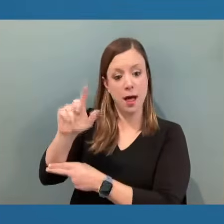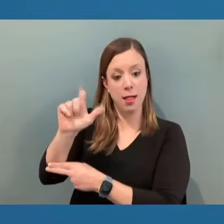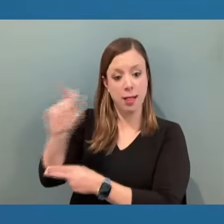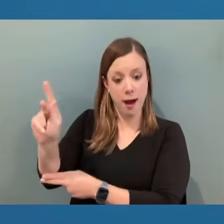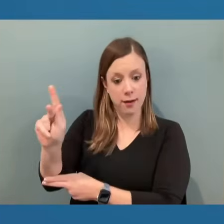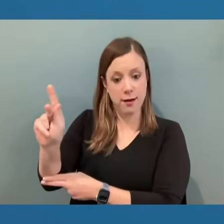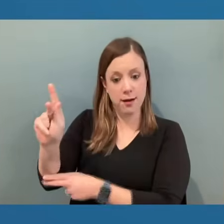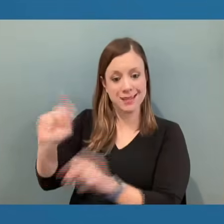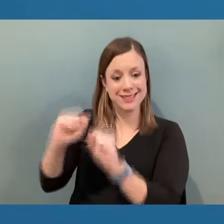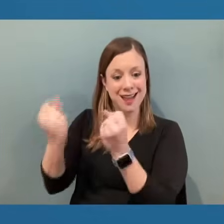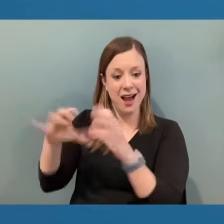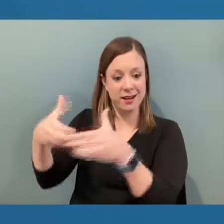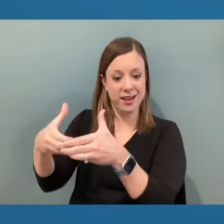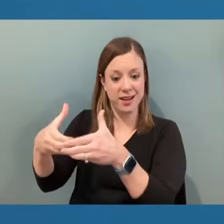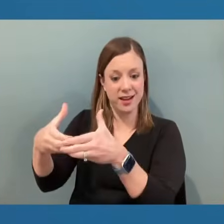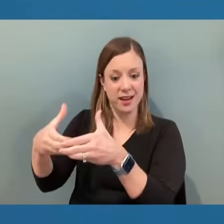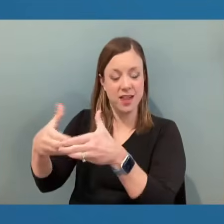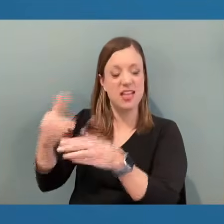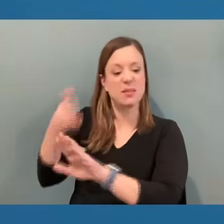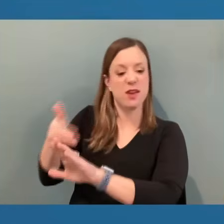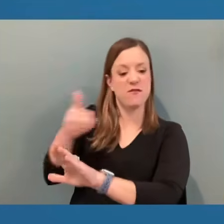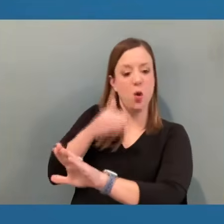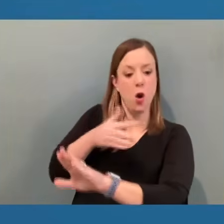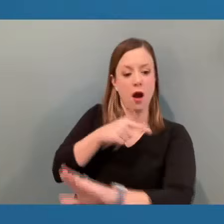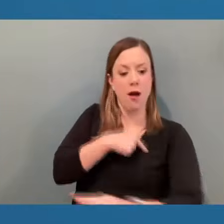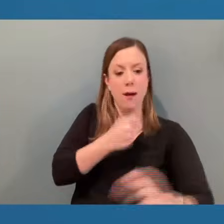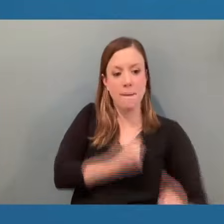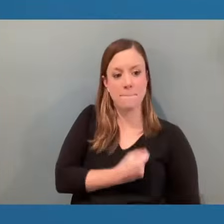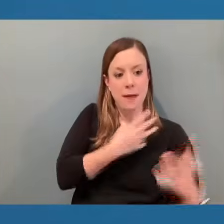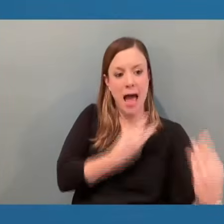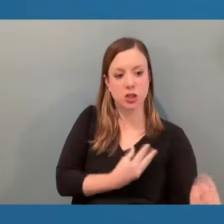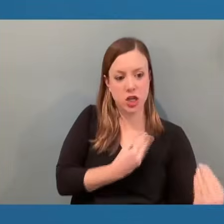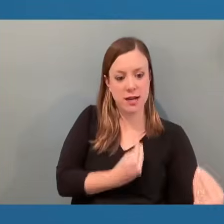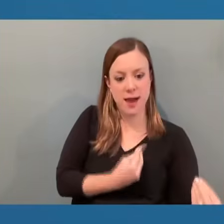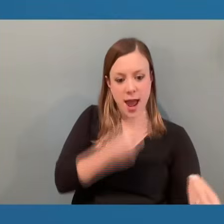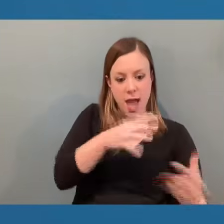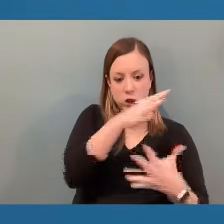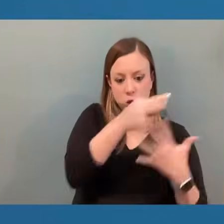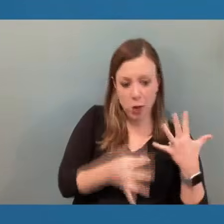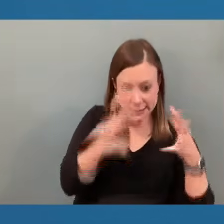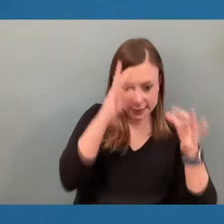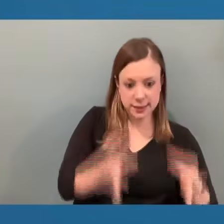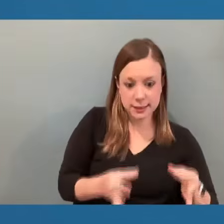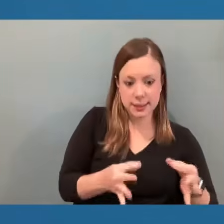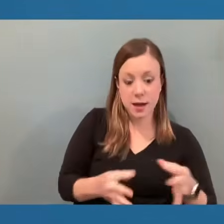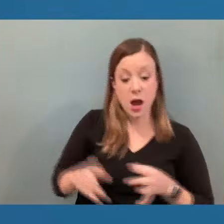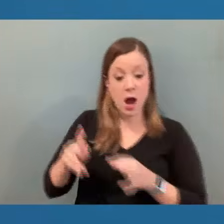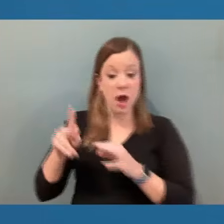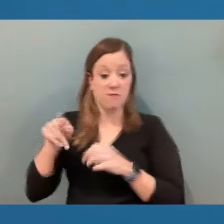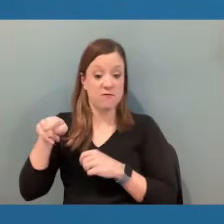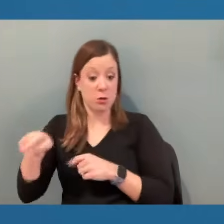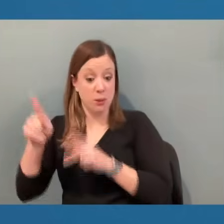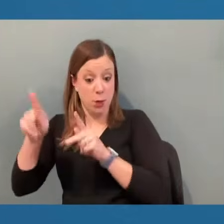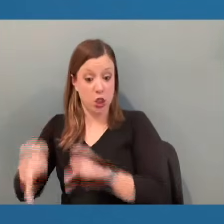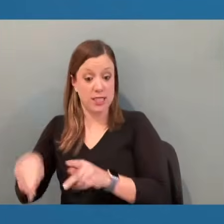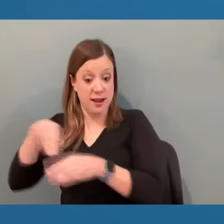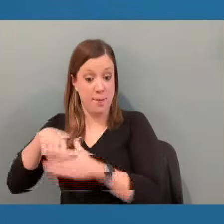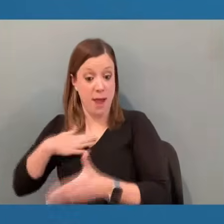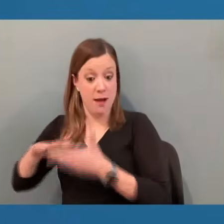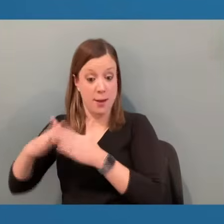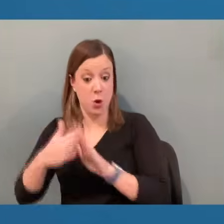called Florent in the village, used to put his T-cell count on the menu board as it declined because he